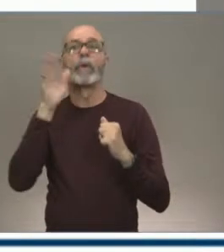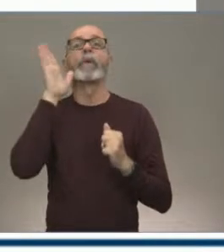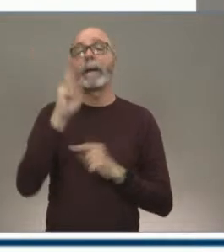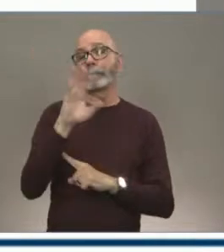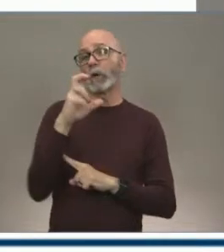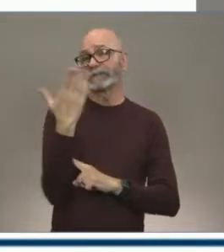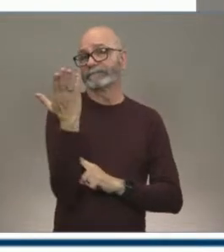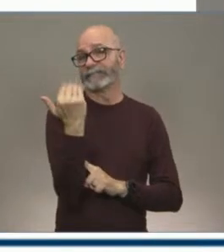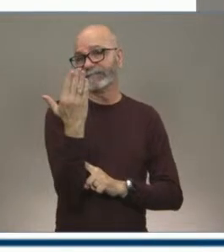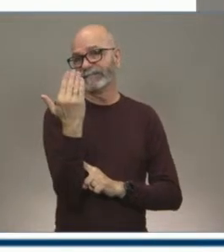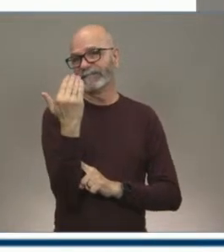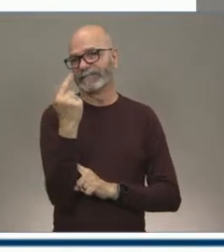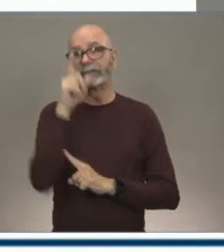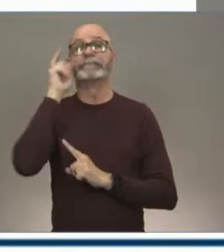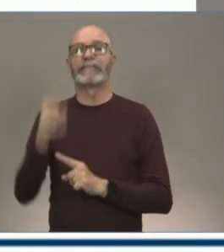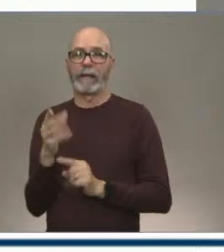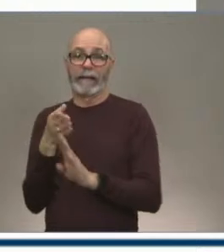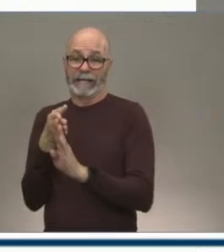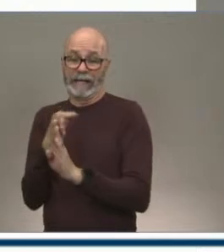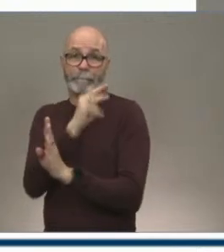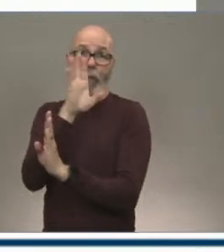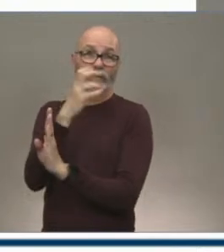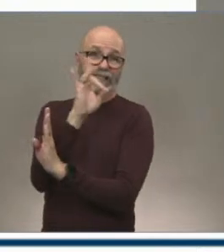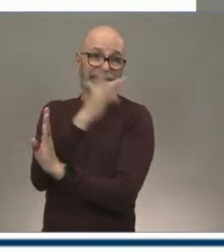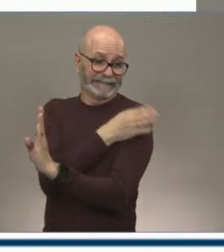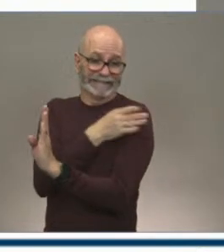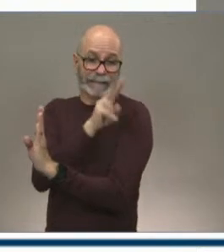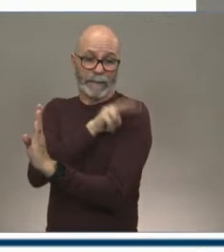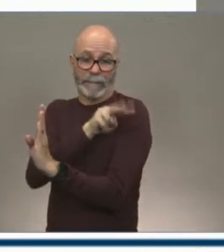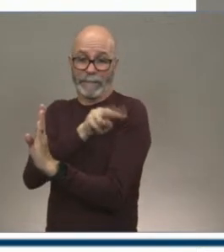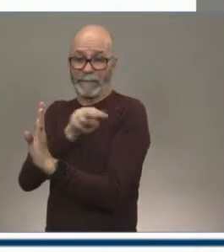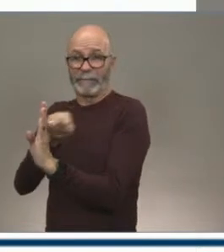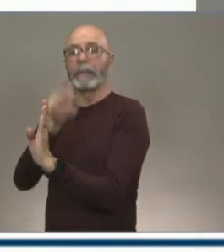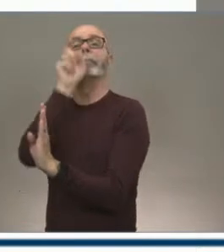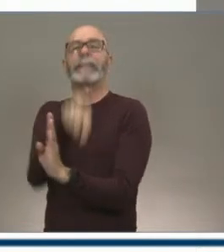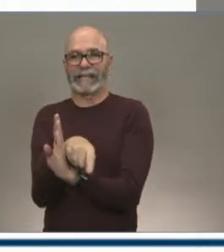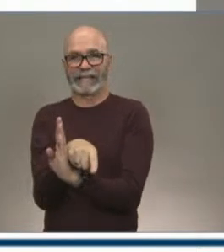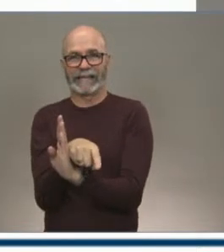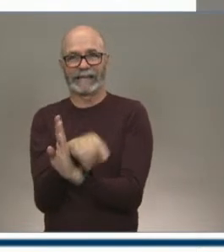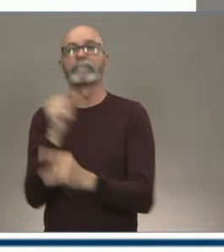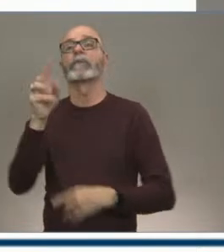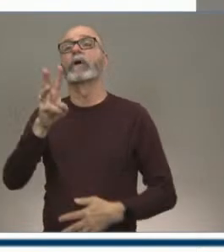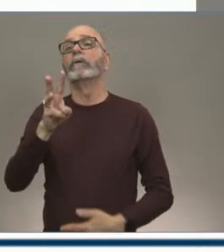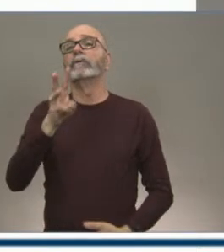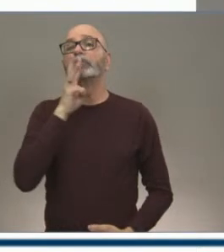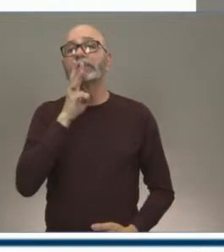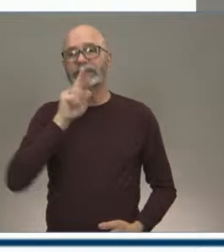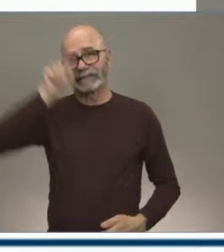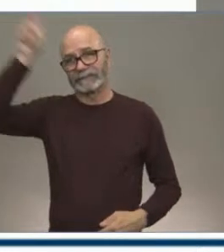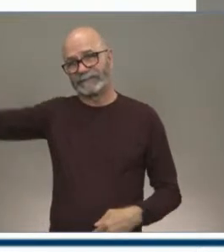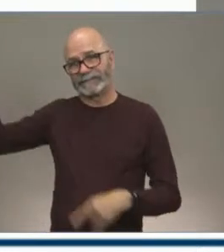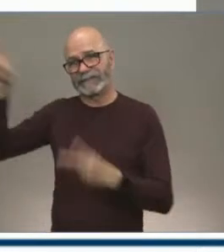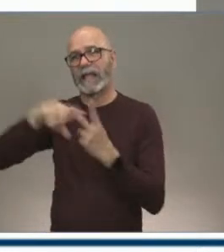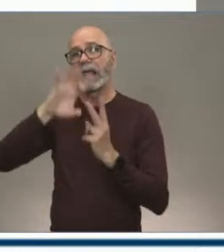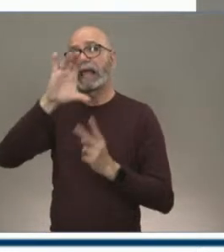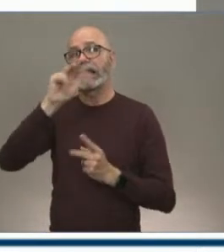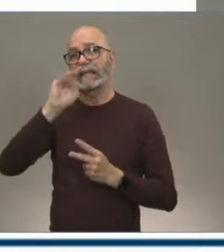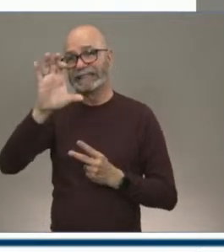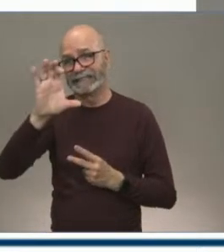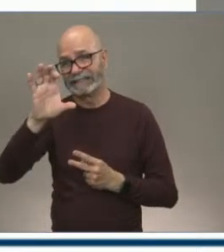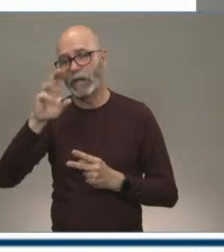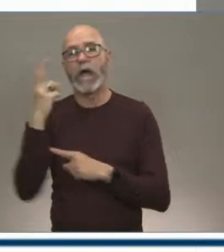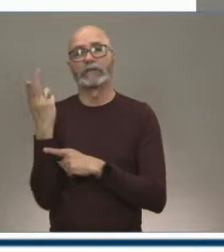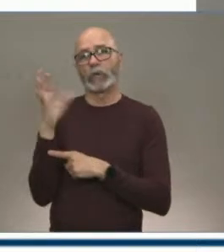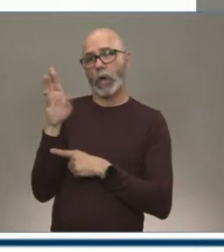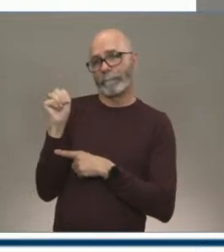March the 8th. And for clinics in Amherst, Bridgewater, and a third clinic in HRM, all of which will start